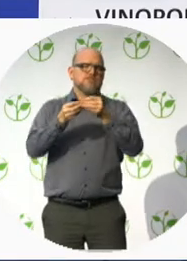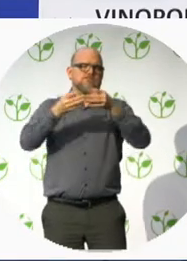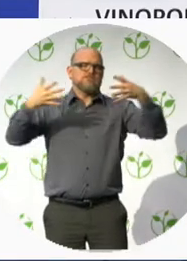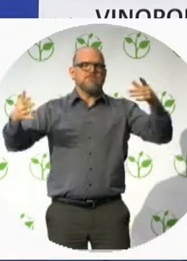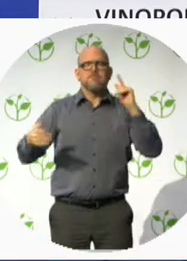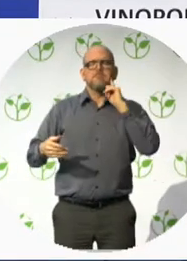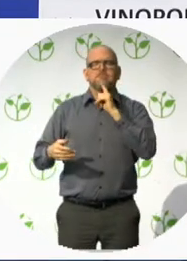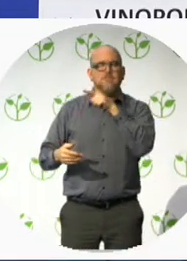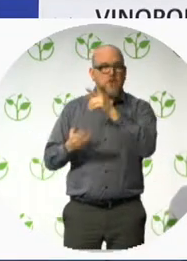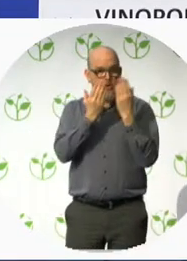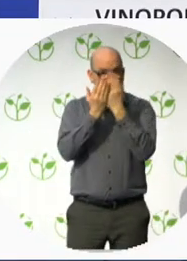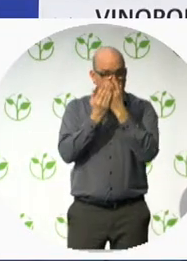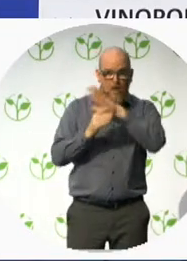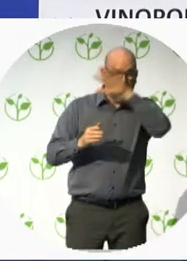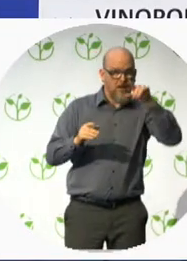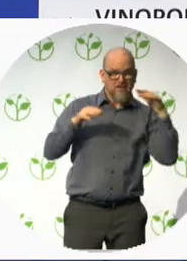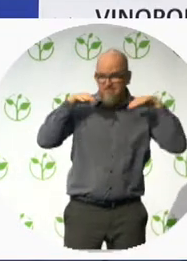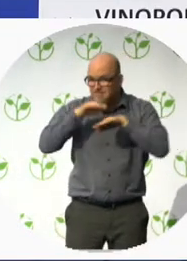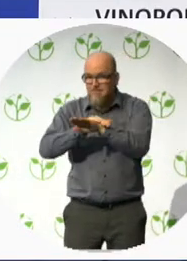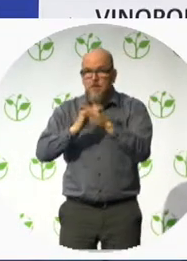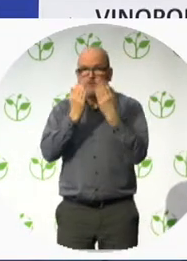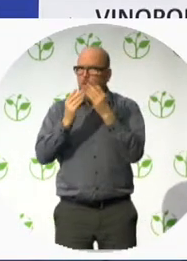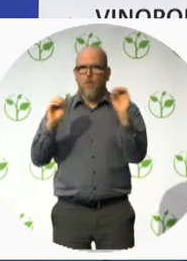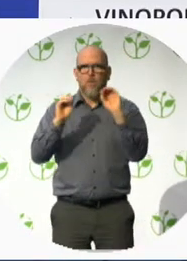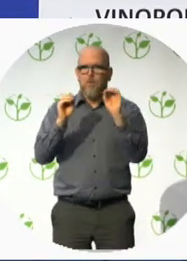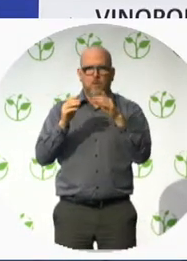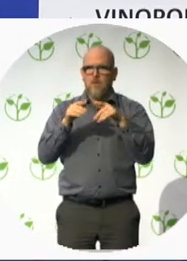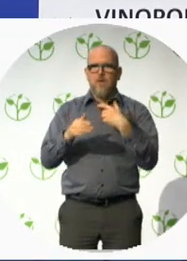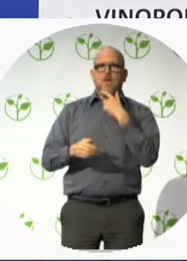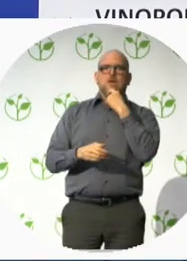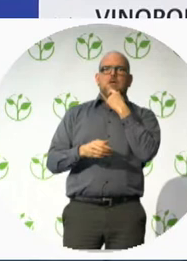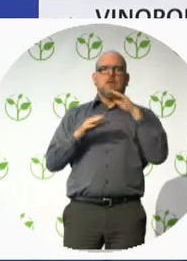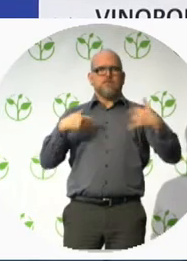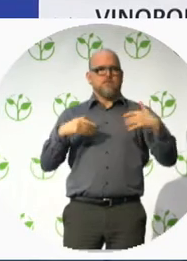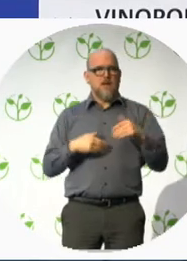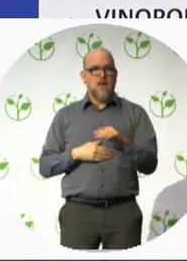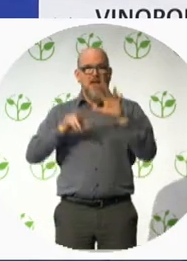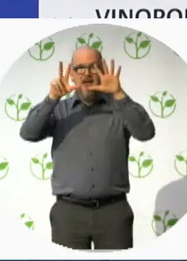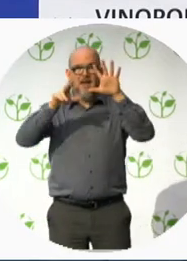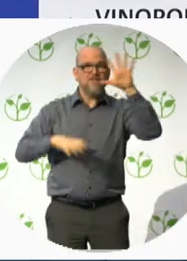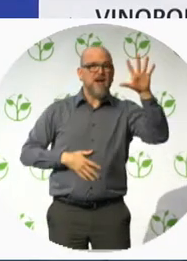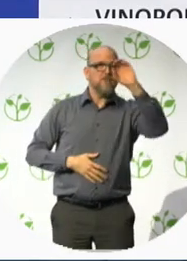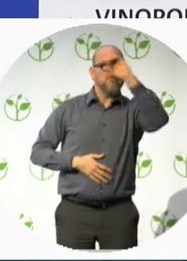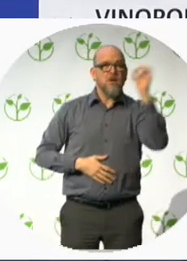of the 15% that are in school, they're almost all being educated by deaf associations, and there's almost